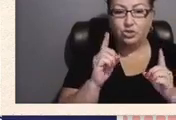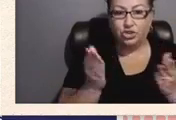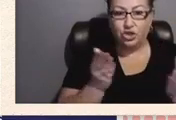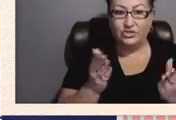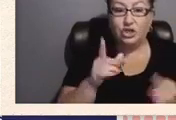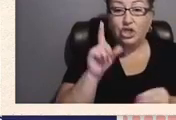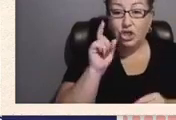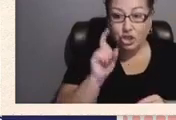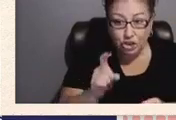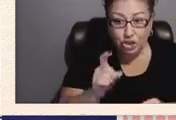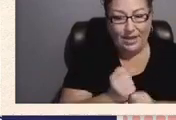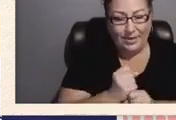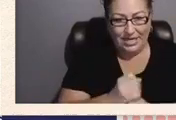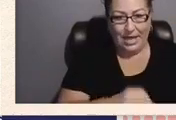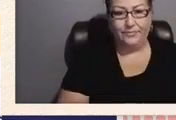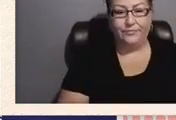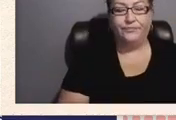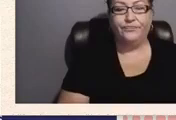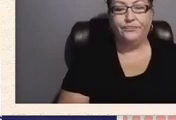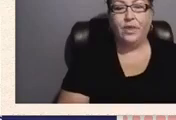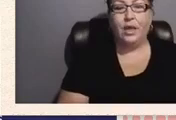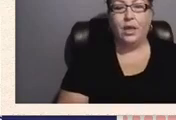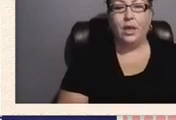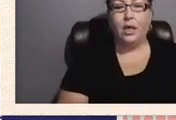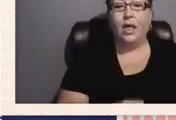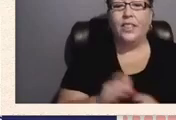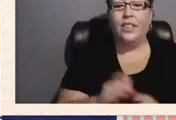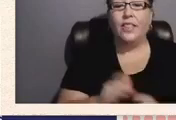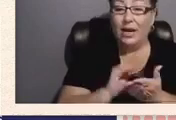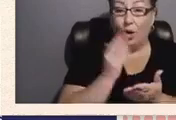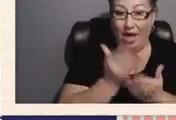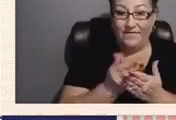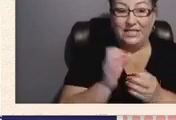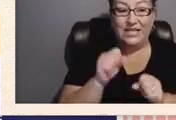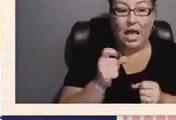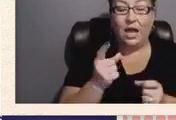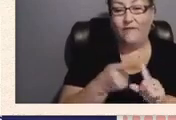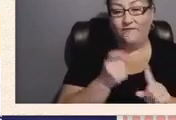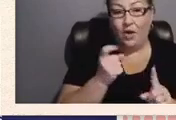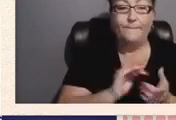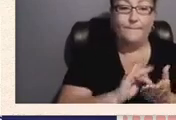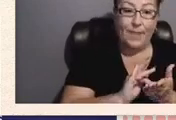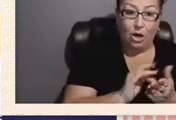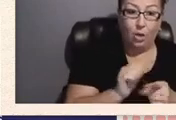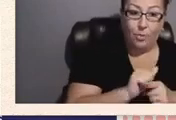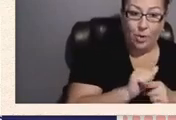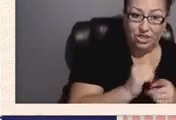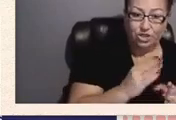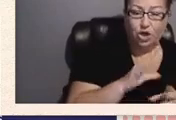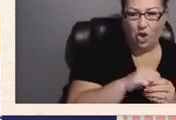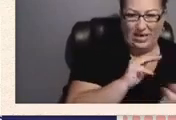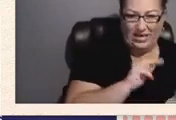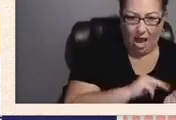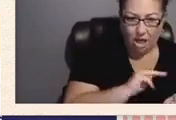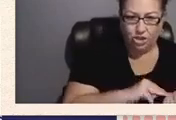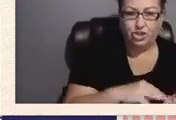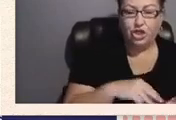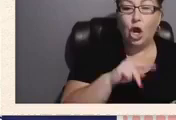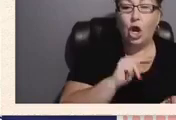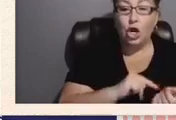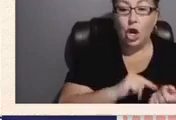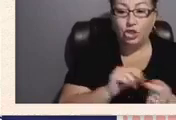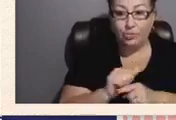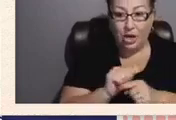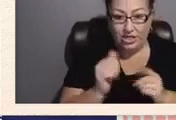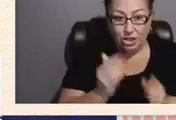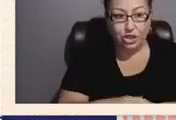be obtained. The medical evidence can come from medical practitioners, including doctors, nurse practitioners,